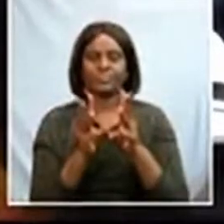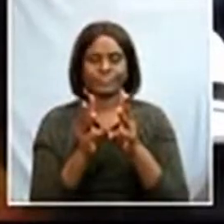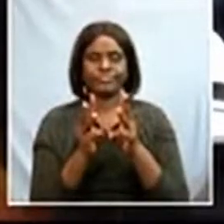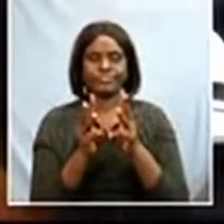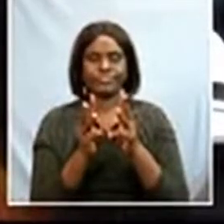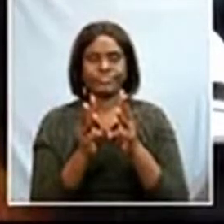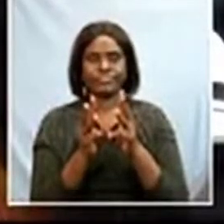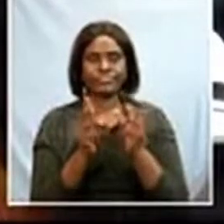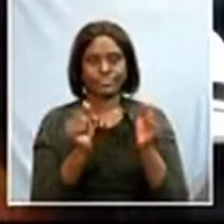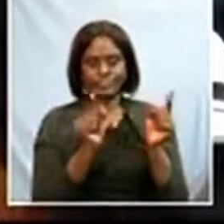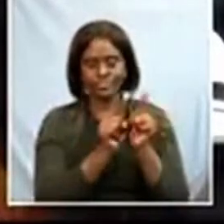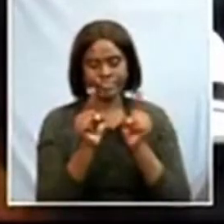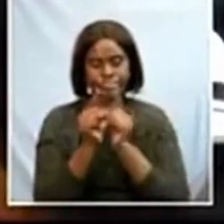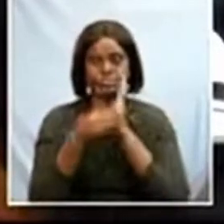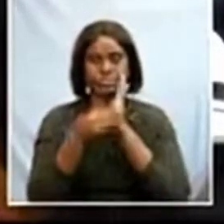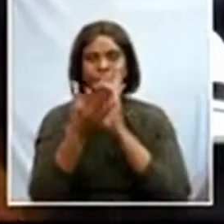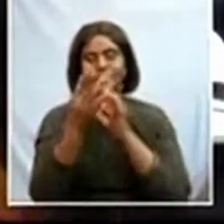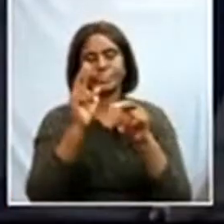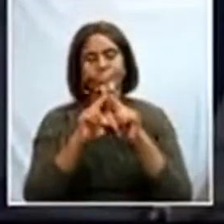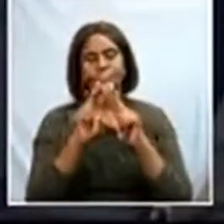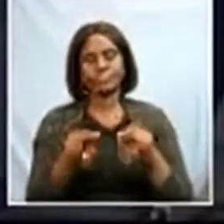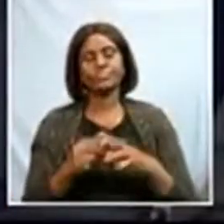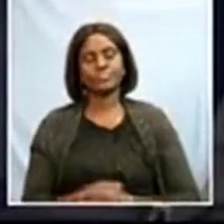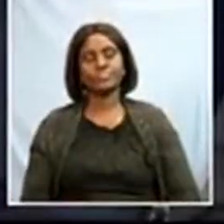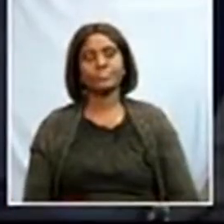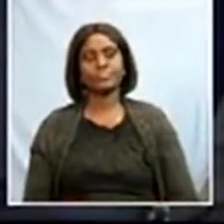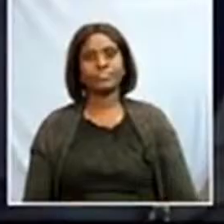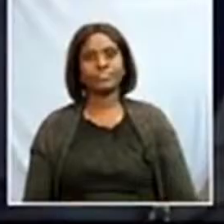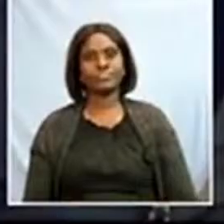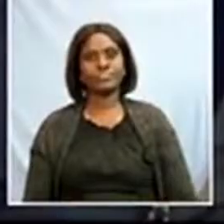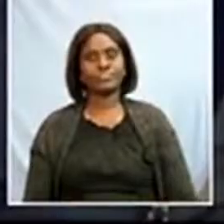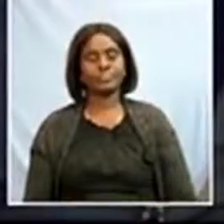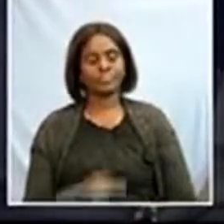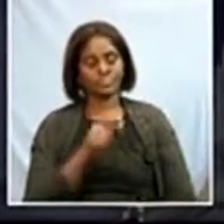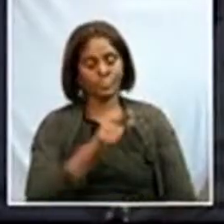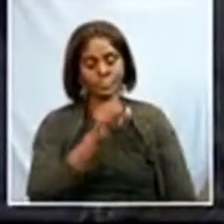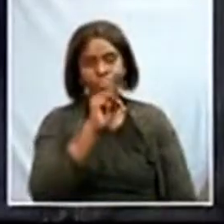as also guided by you, Chair, because an